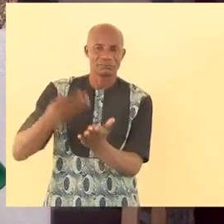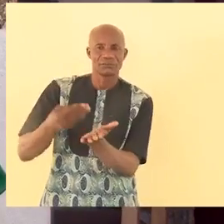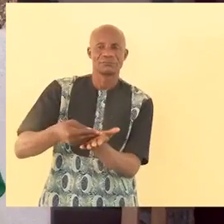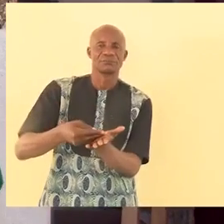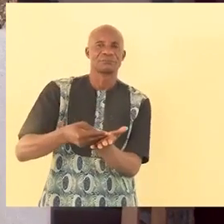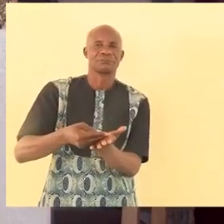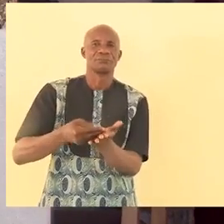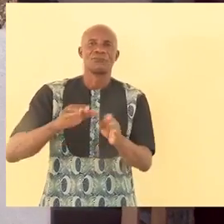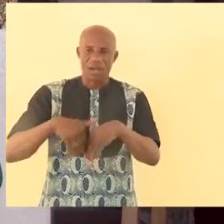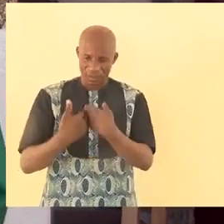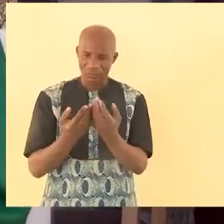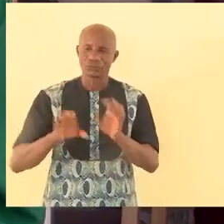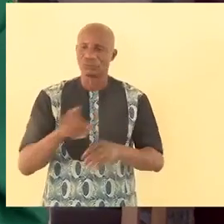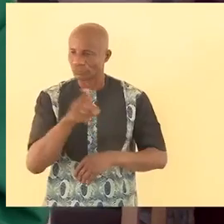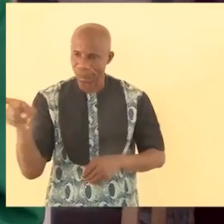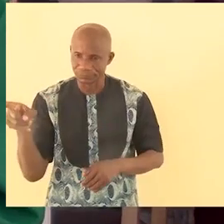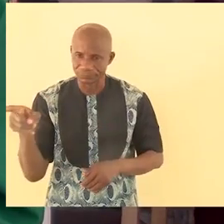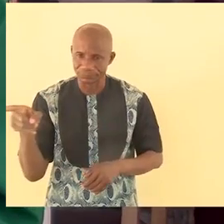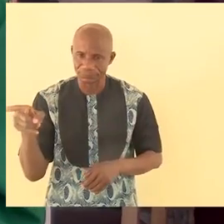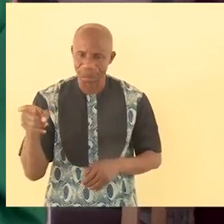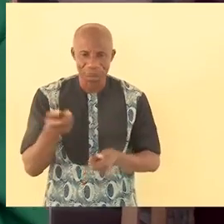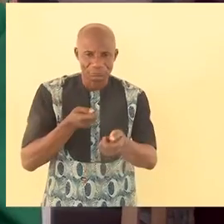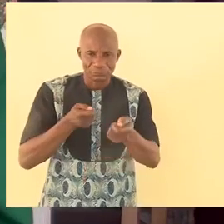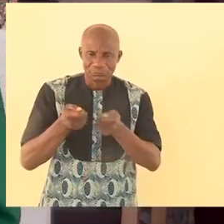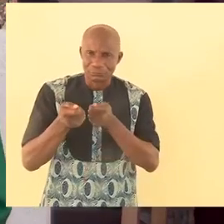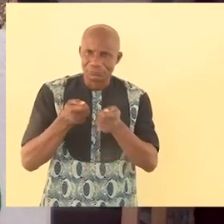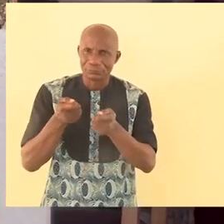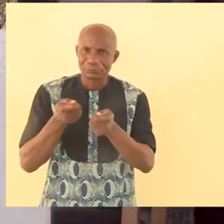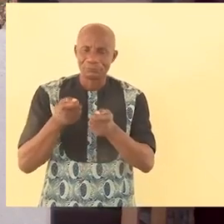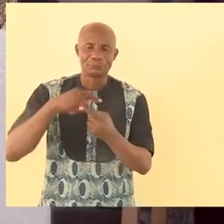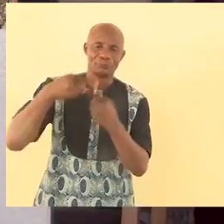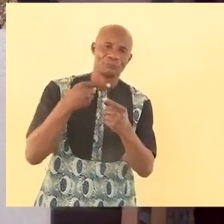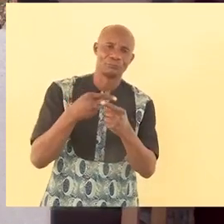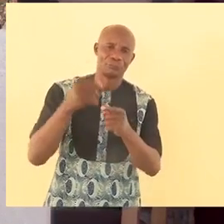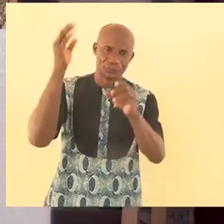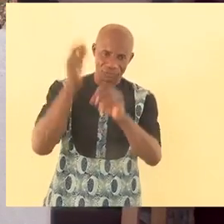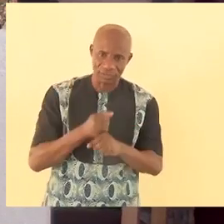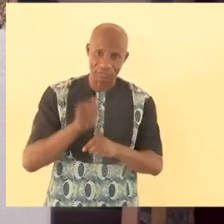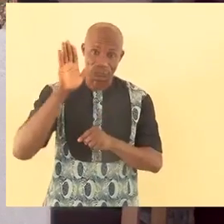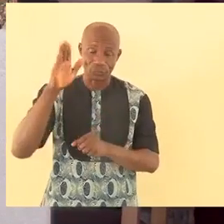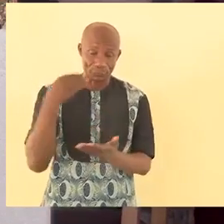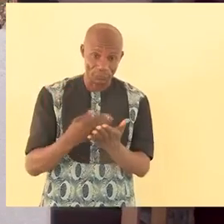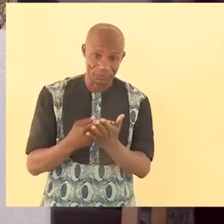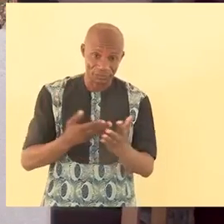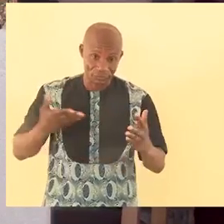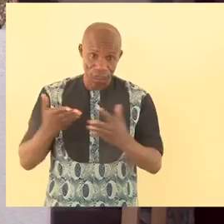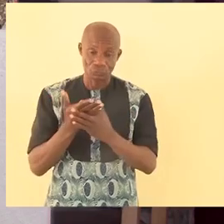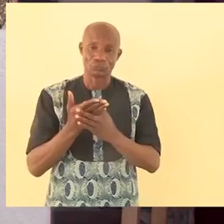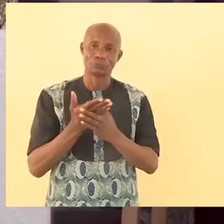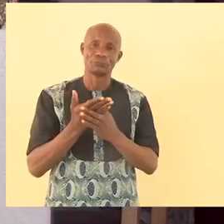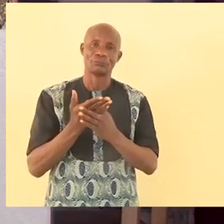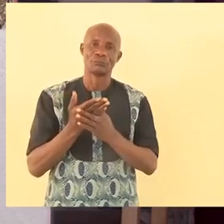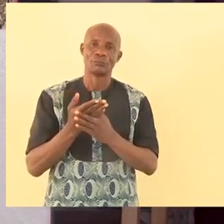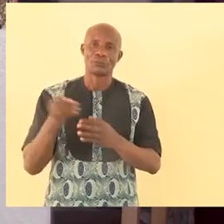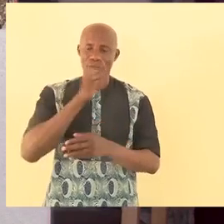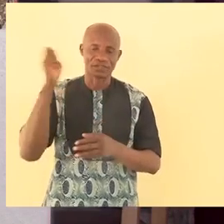money. How do you manage when you get your money through not